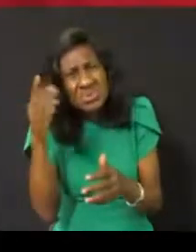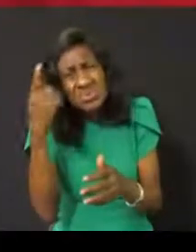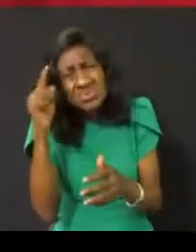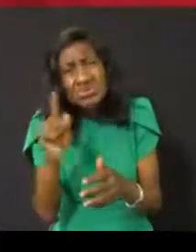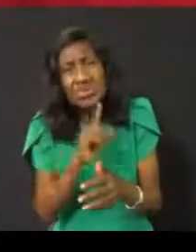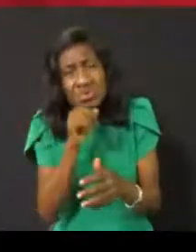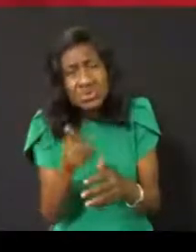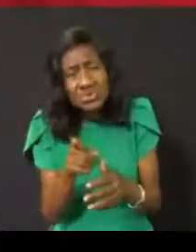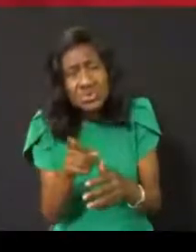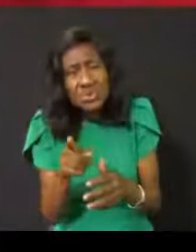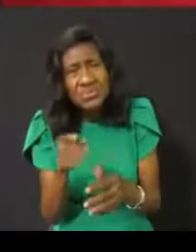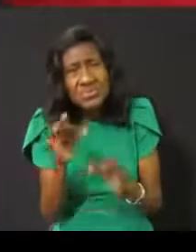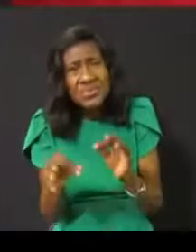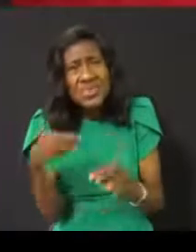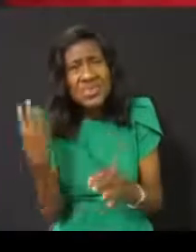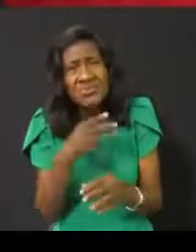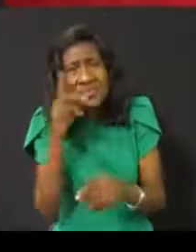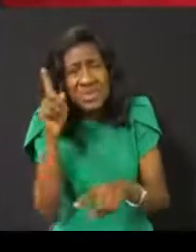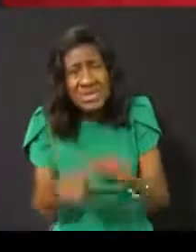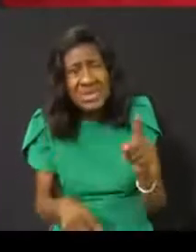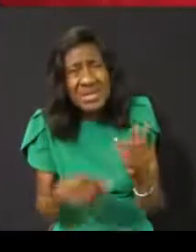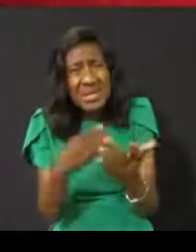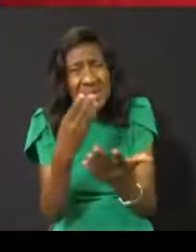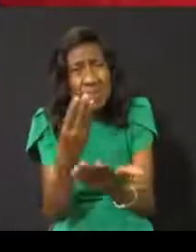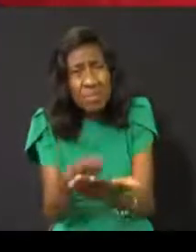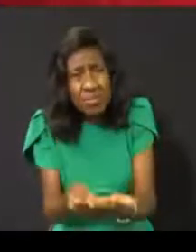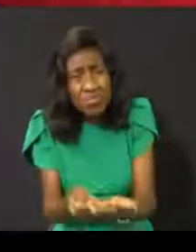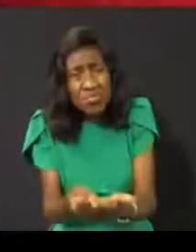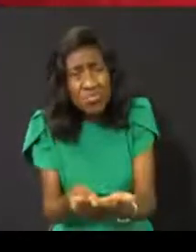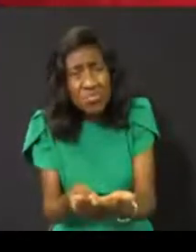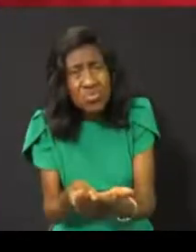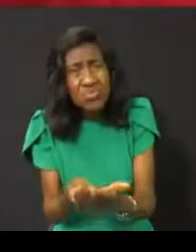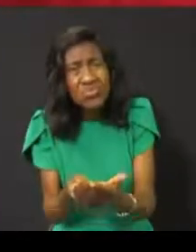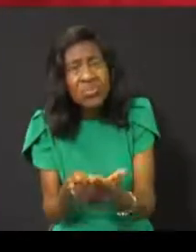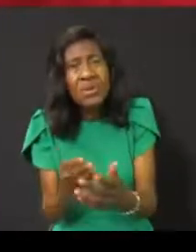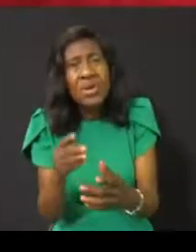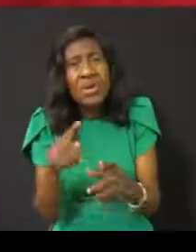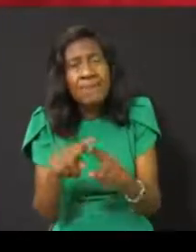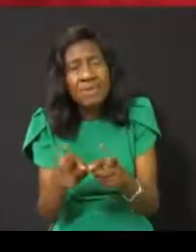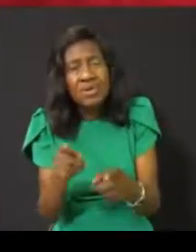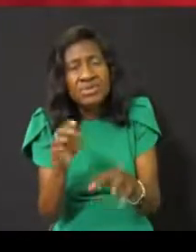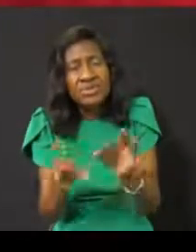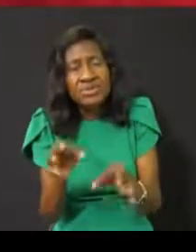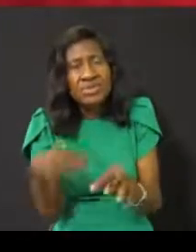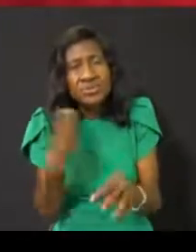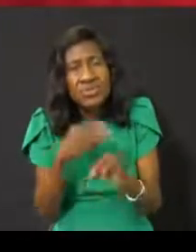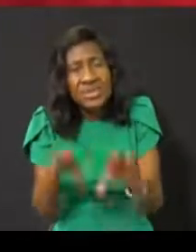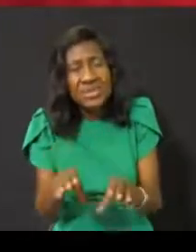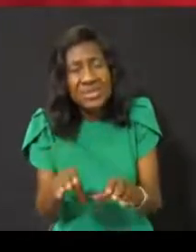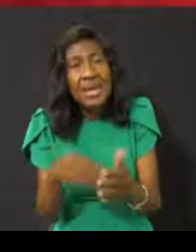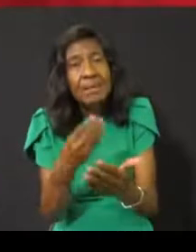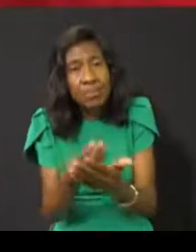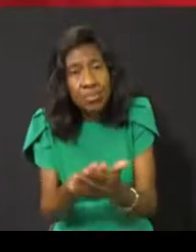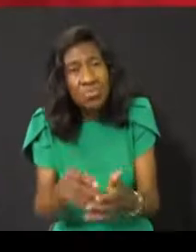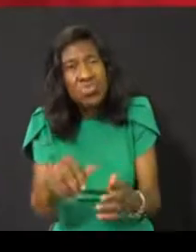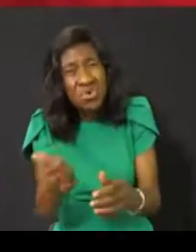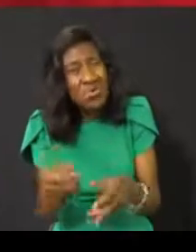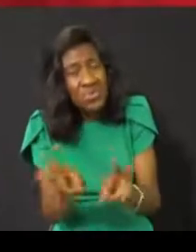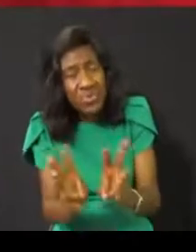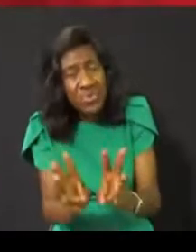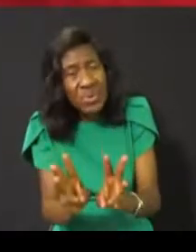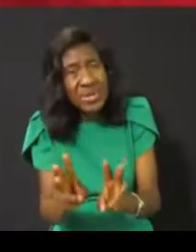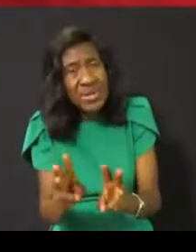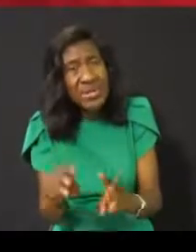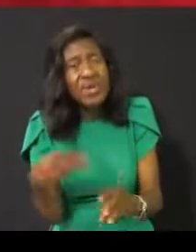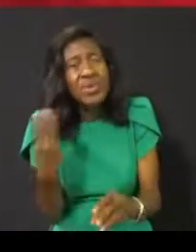electronically. If we can verify them by other means, we're then allowing them to come along with a 60%